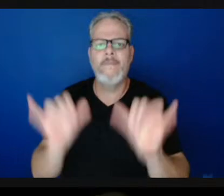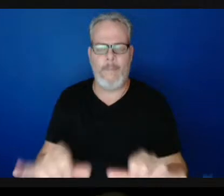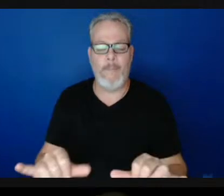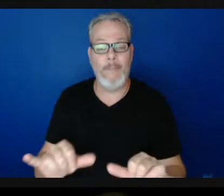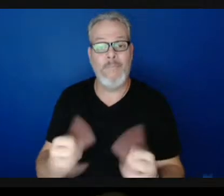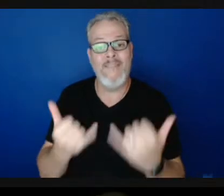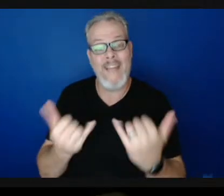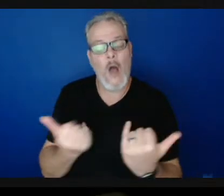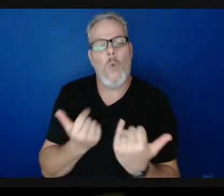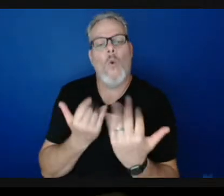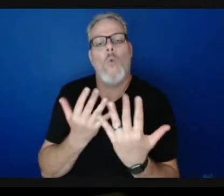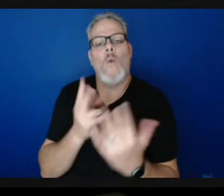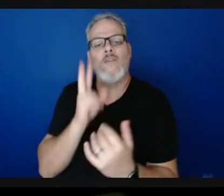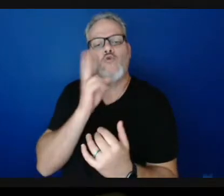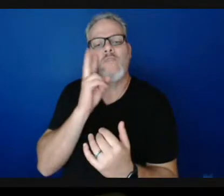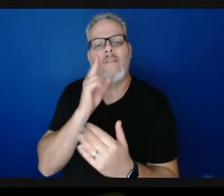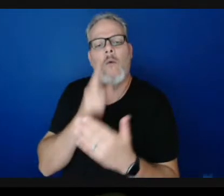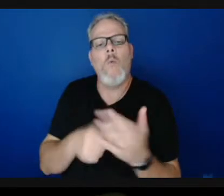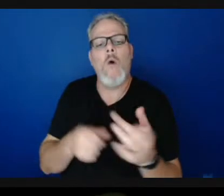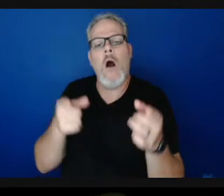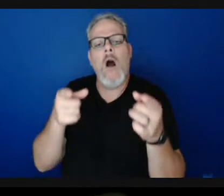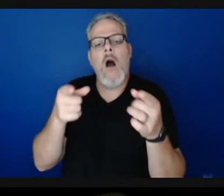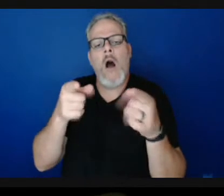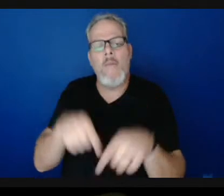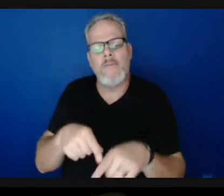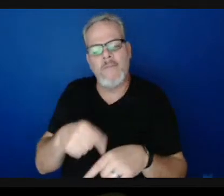how it adjusts and what shows up in the graphs moving forward.